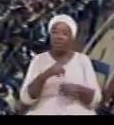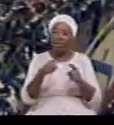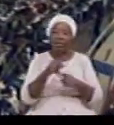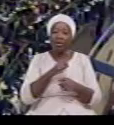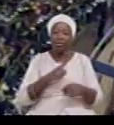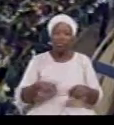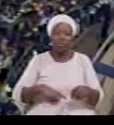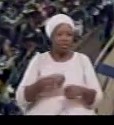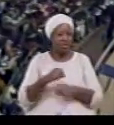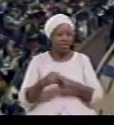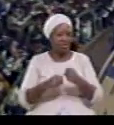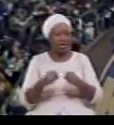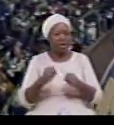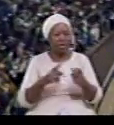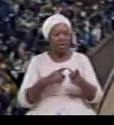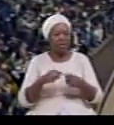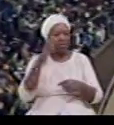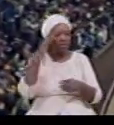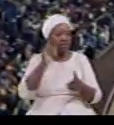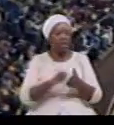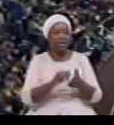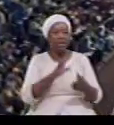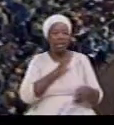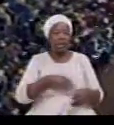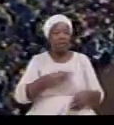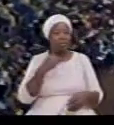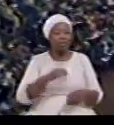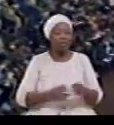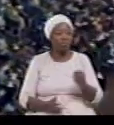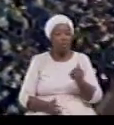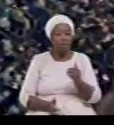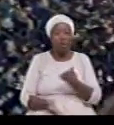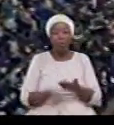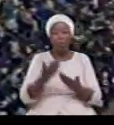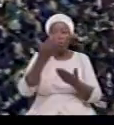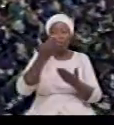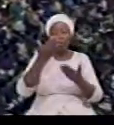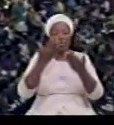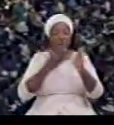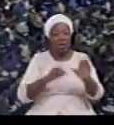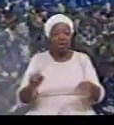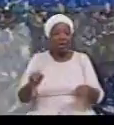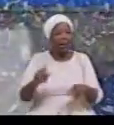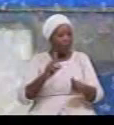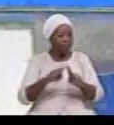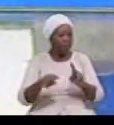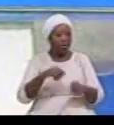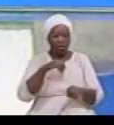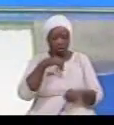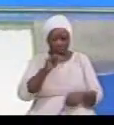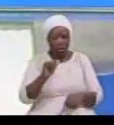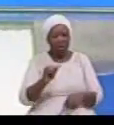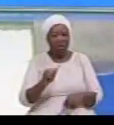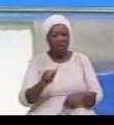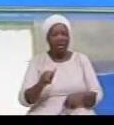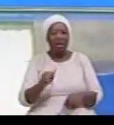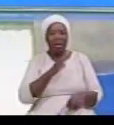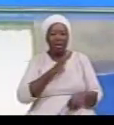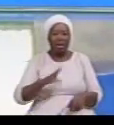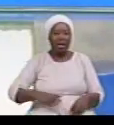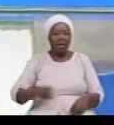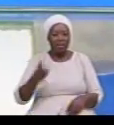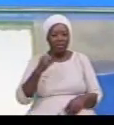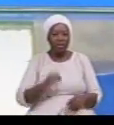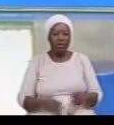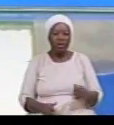was about to die, but he had not died. Christ was about to be betrayed. He had not been